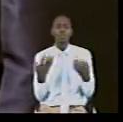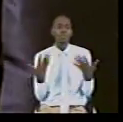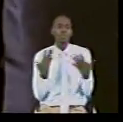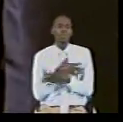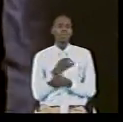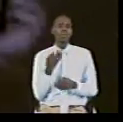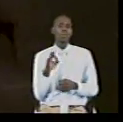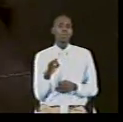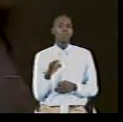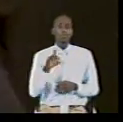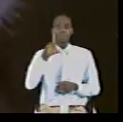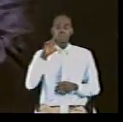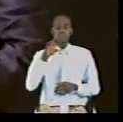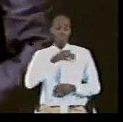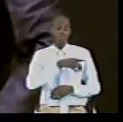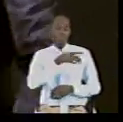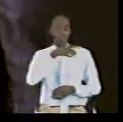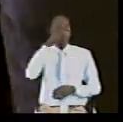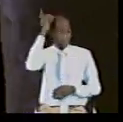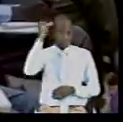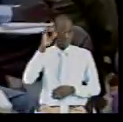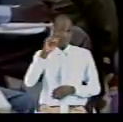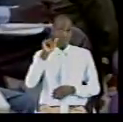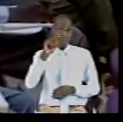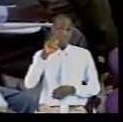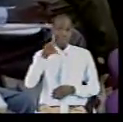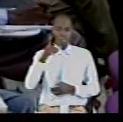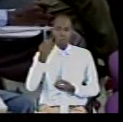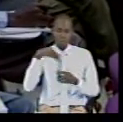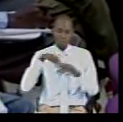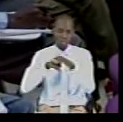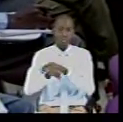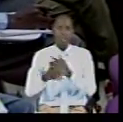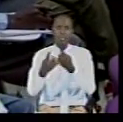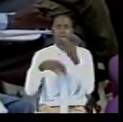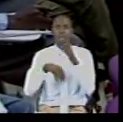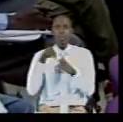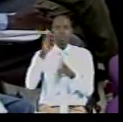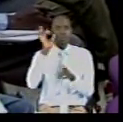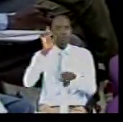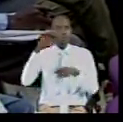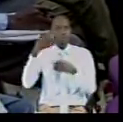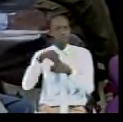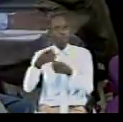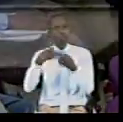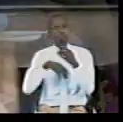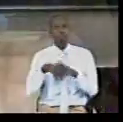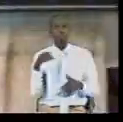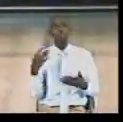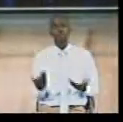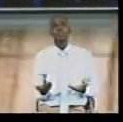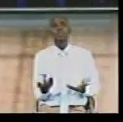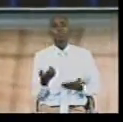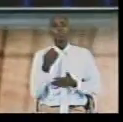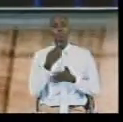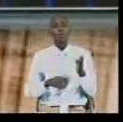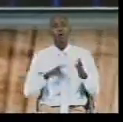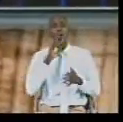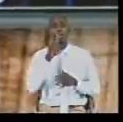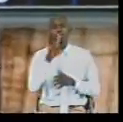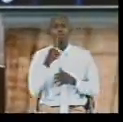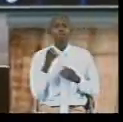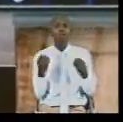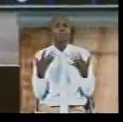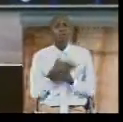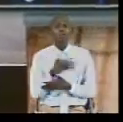and he came out. You go in there, you'll come out in Jesus' name. Nebuchadnezzar's furnace, what are we afraid of? Shadrach, Meshach,